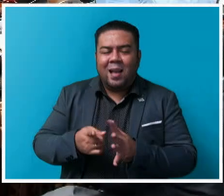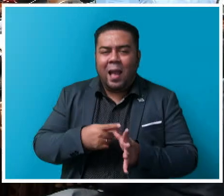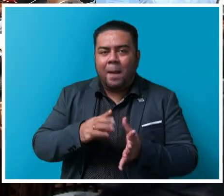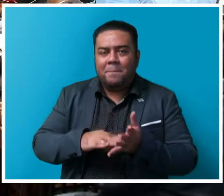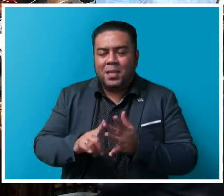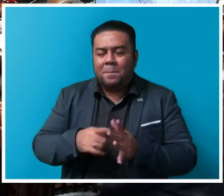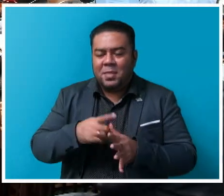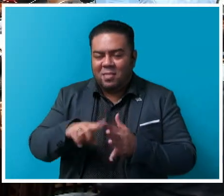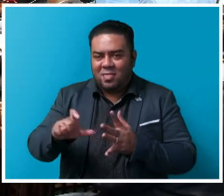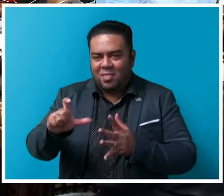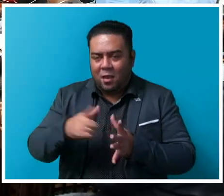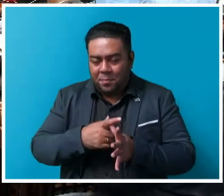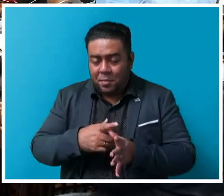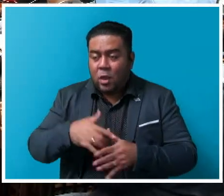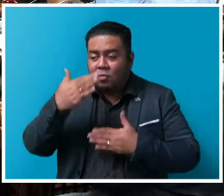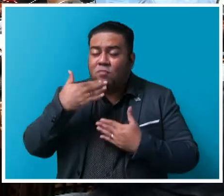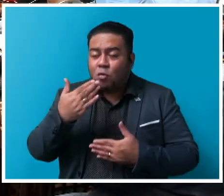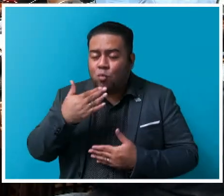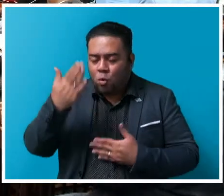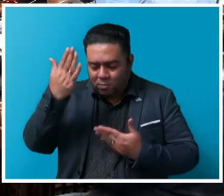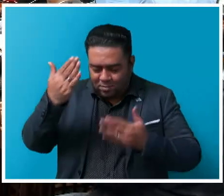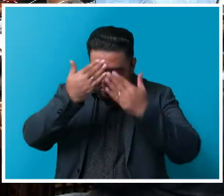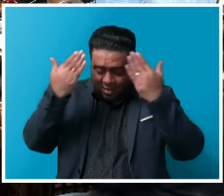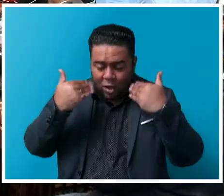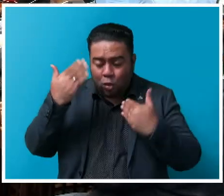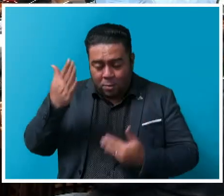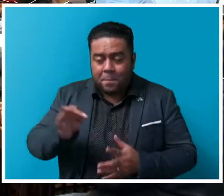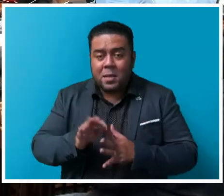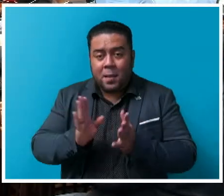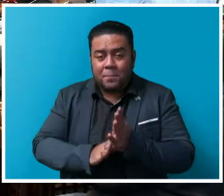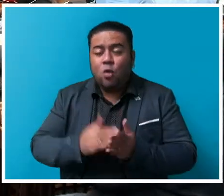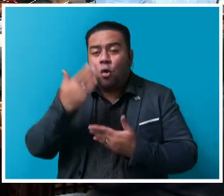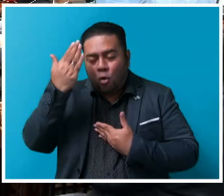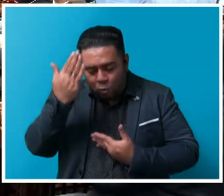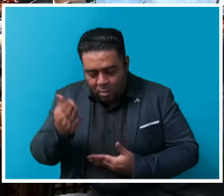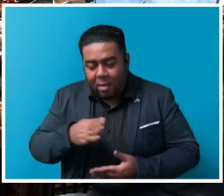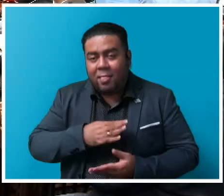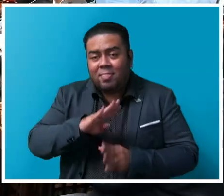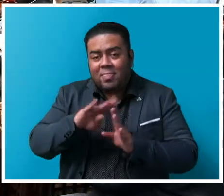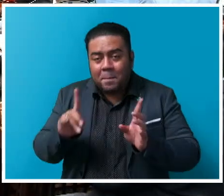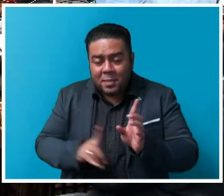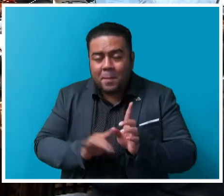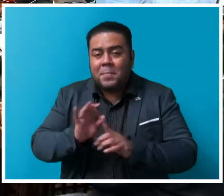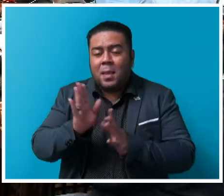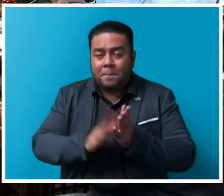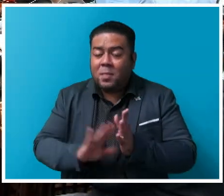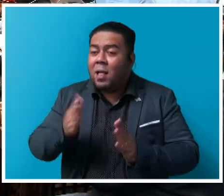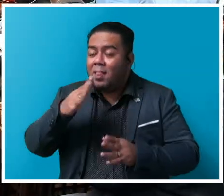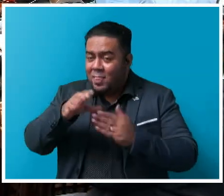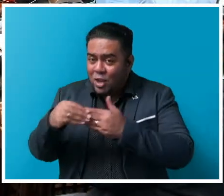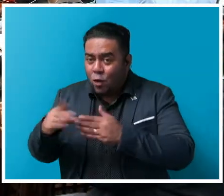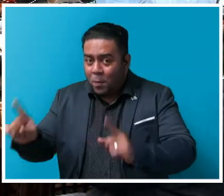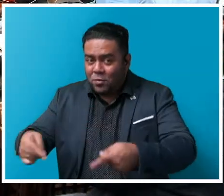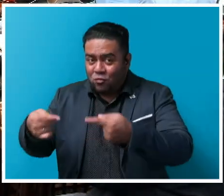Thank you, Honorable Speaker, the Honorable Prime Minister, Honorable Deputy Prime Ministers, the Honorable Leader of the Opposition,